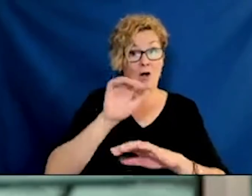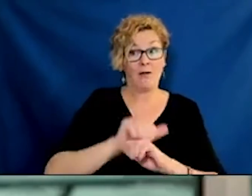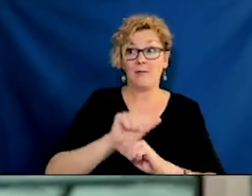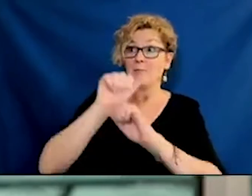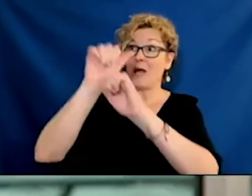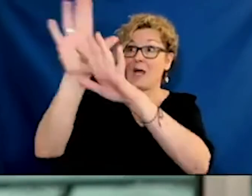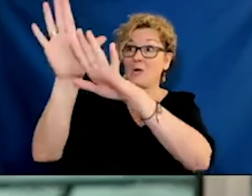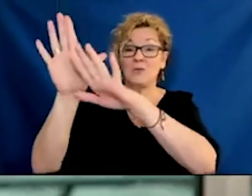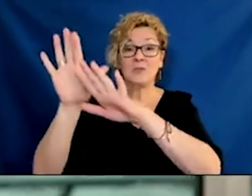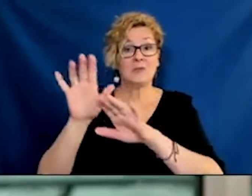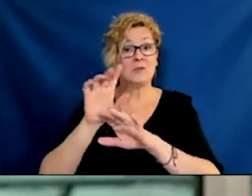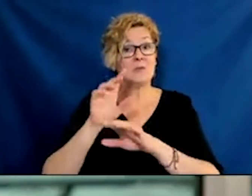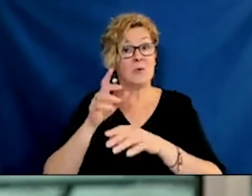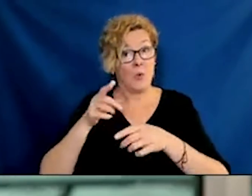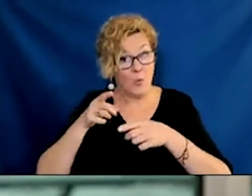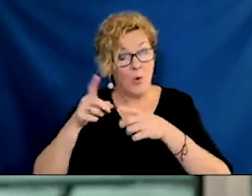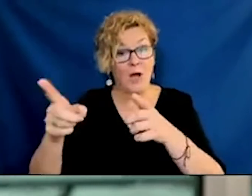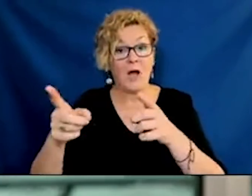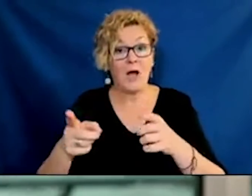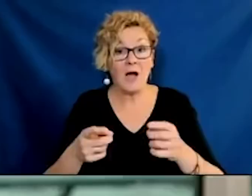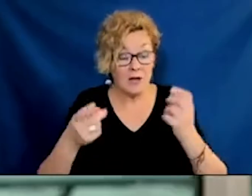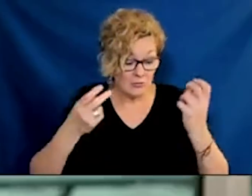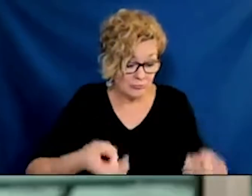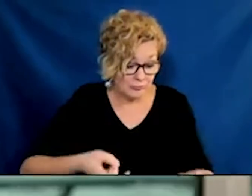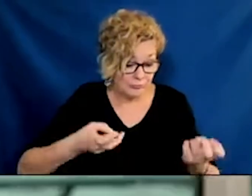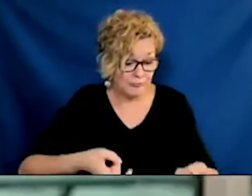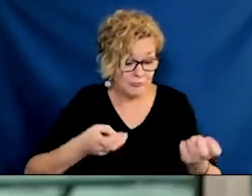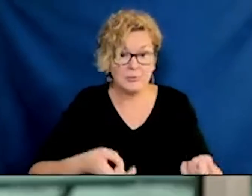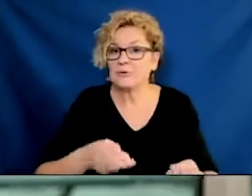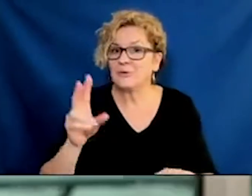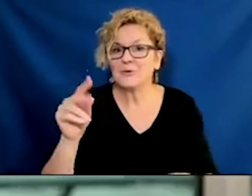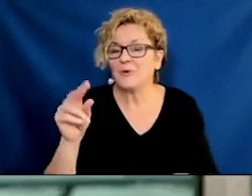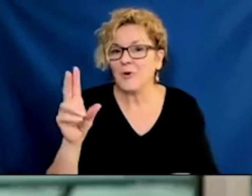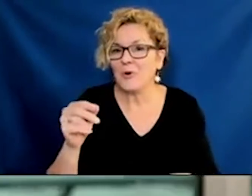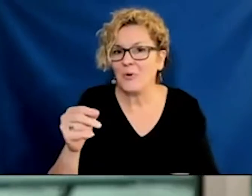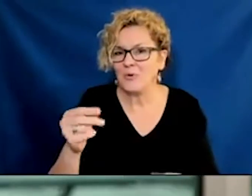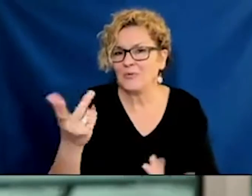people, going to their local ski hill is an important way of getting away